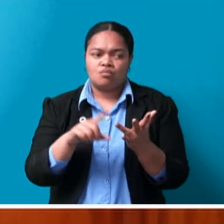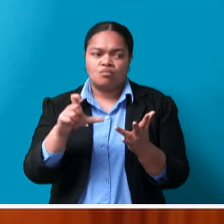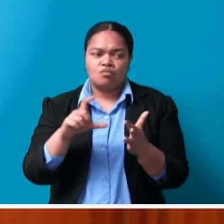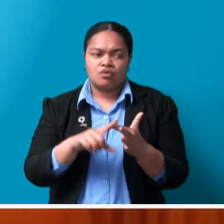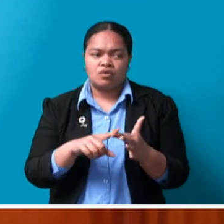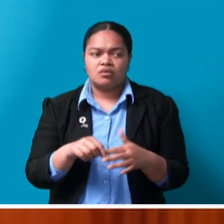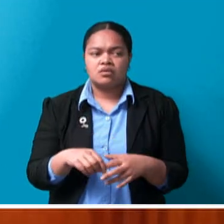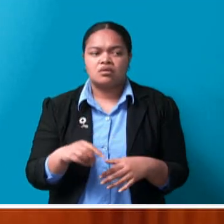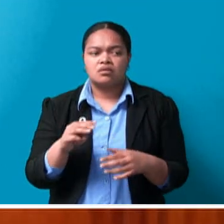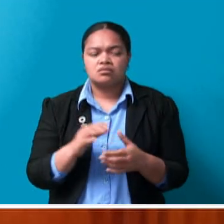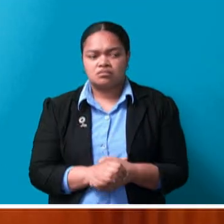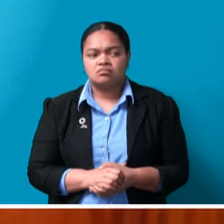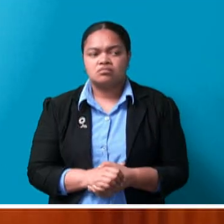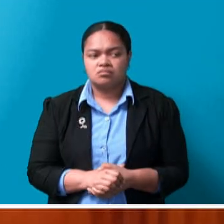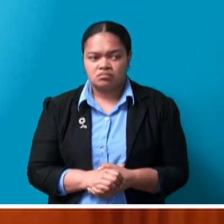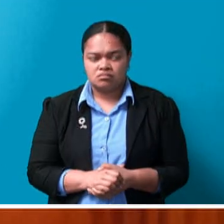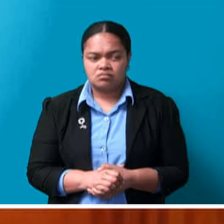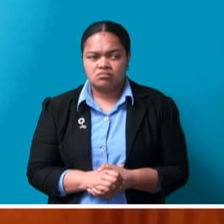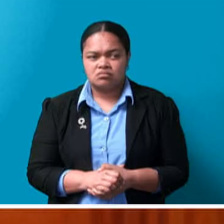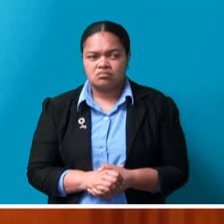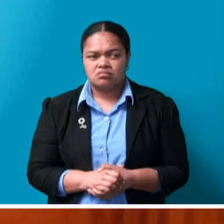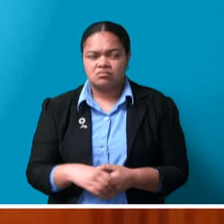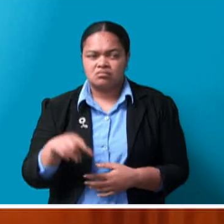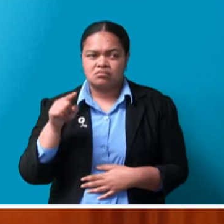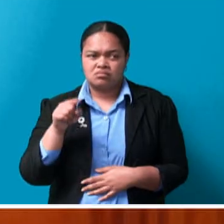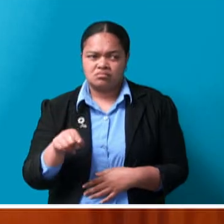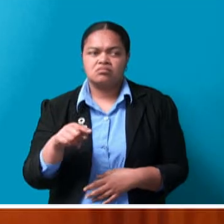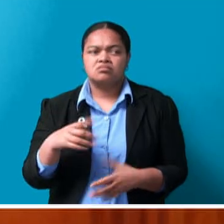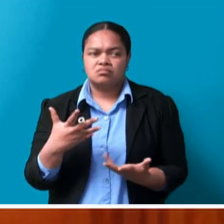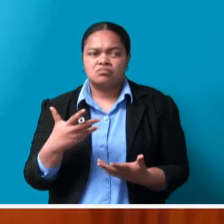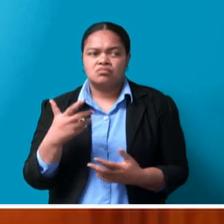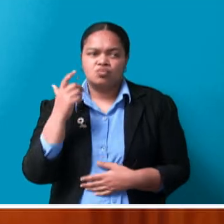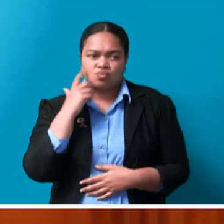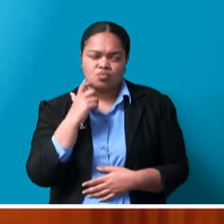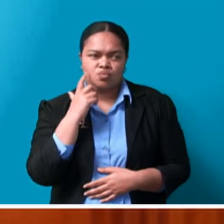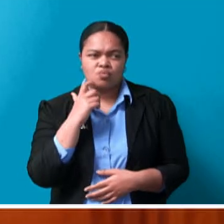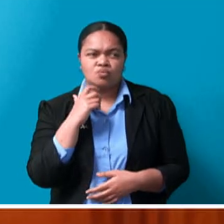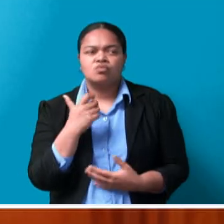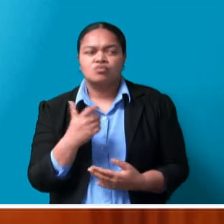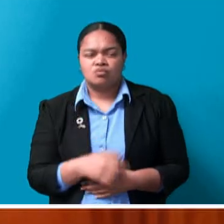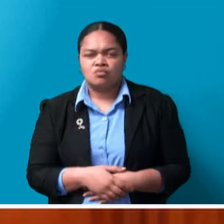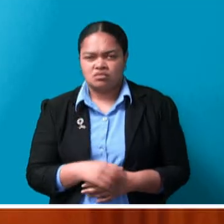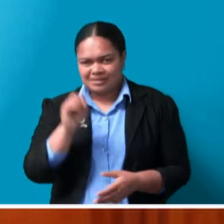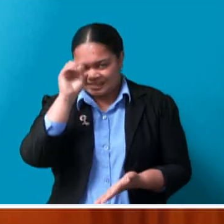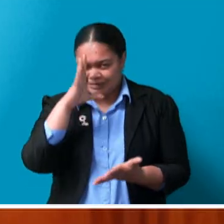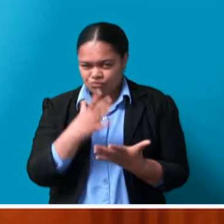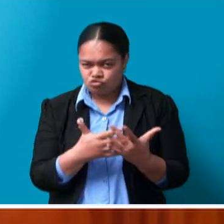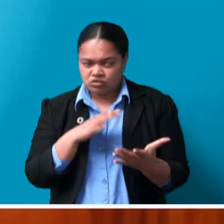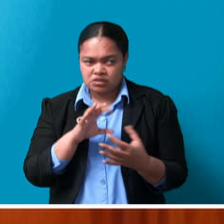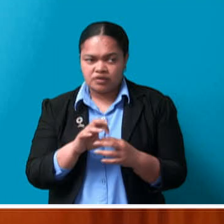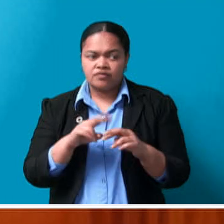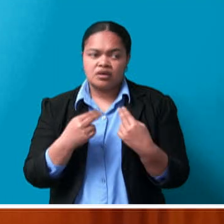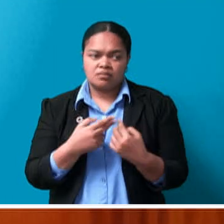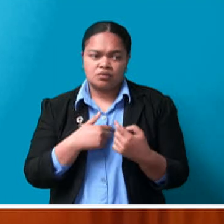and she did, of course, frequent those waters too in her young days. And as a family, we